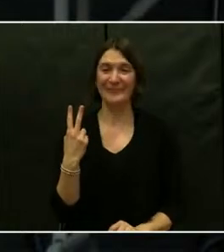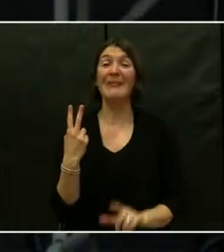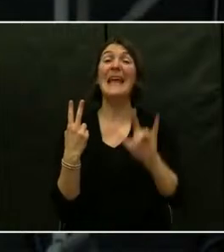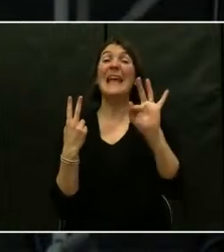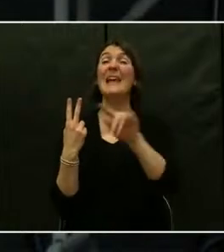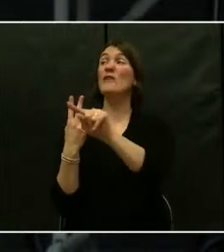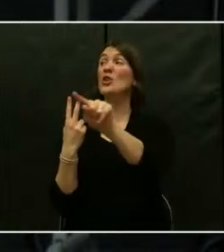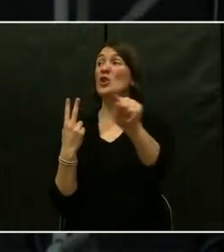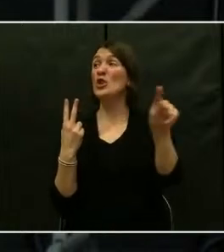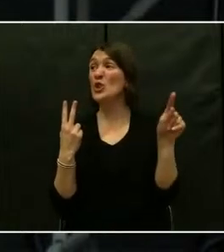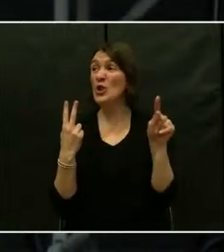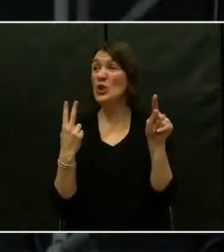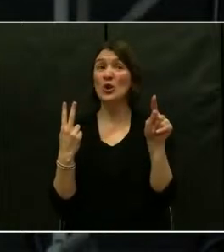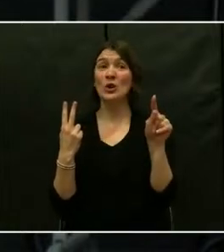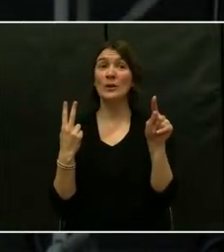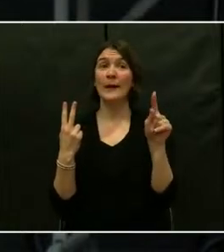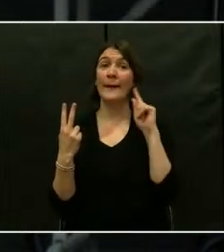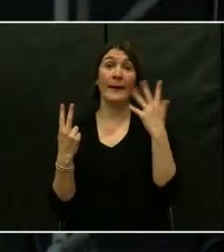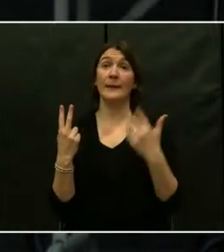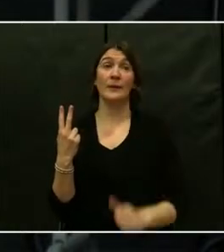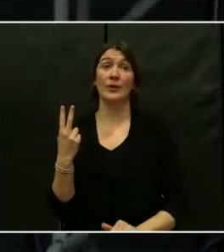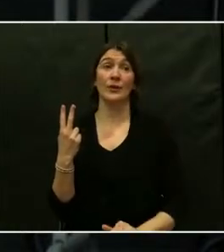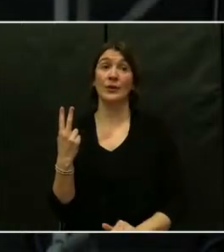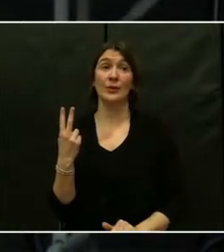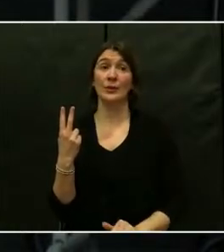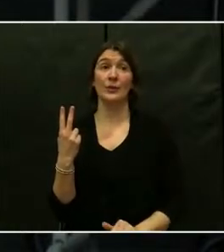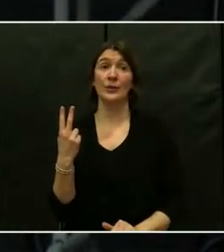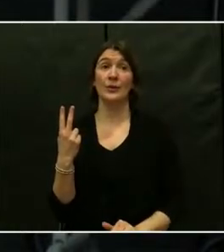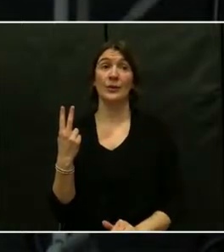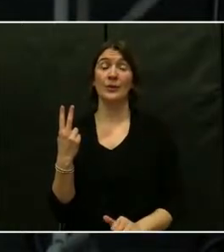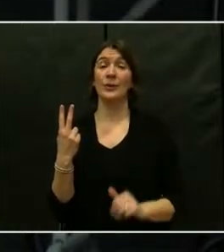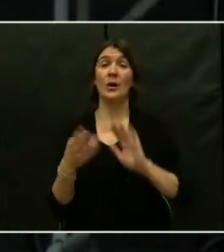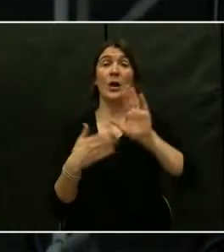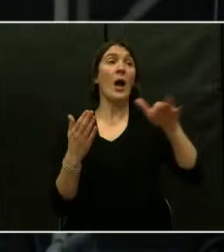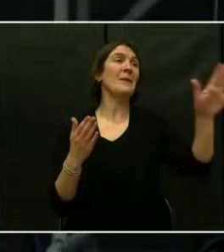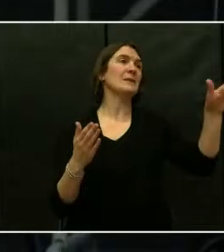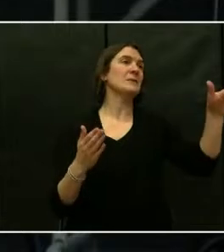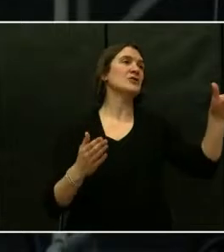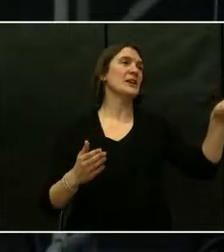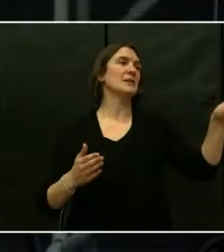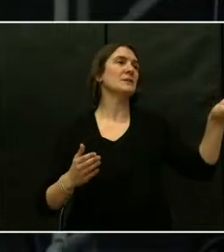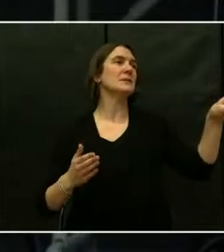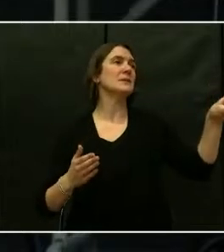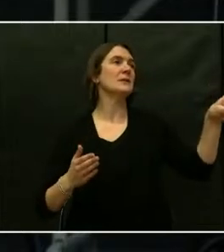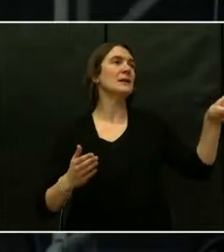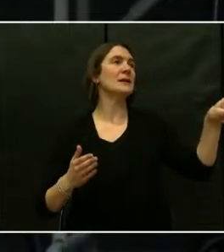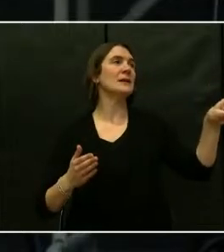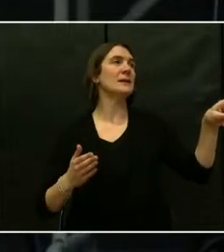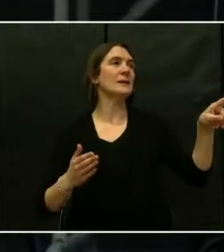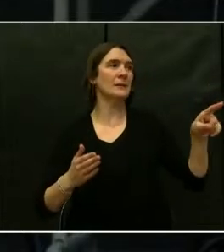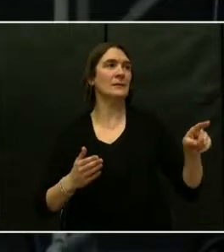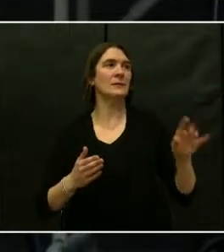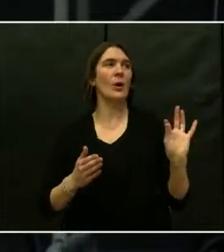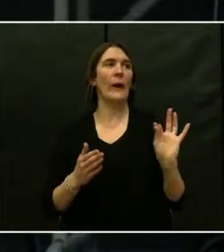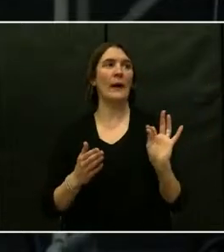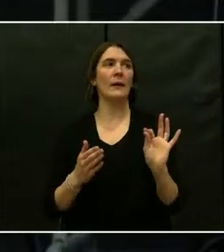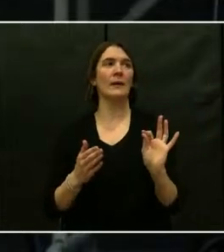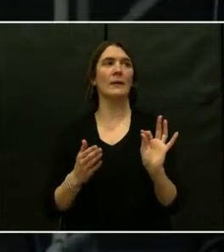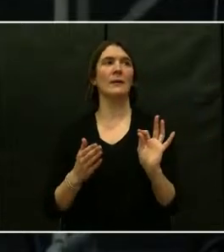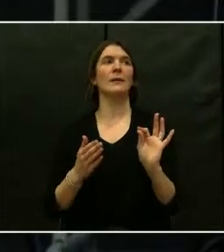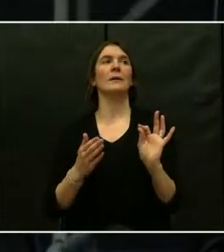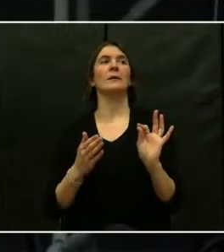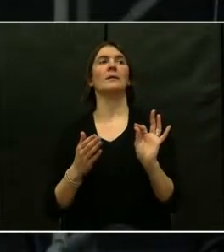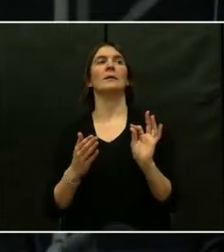if people slip up on part one let's all of us close our eyes take a deep breath and remind